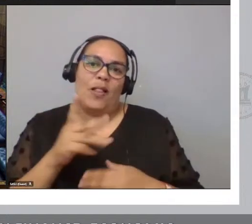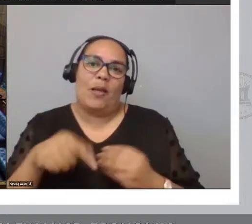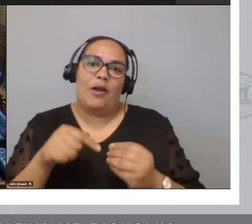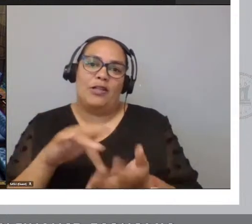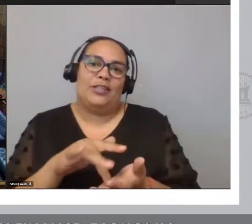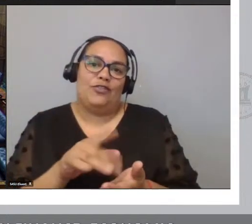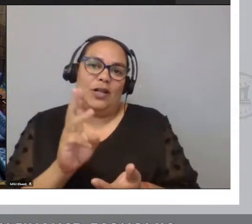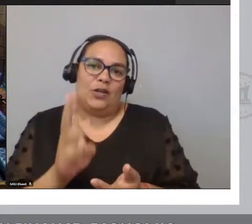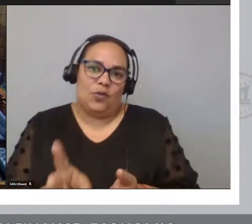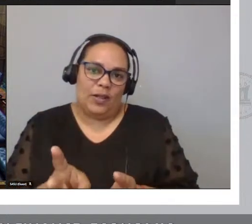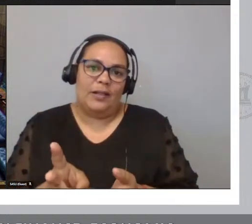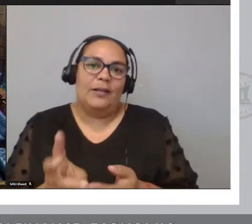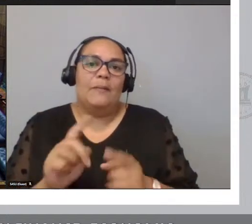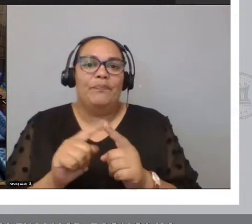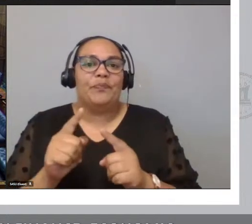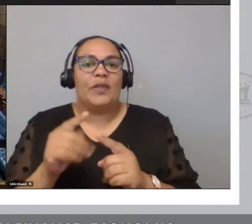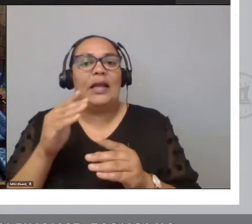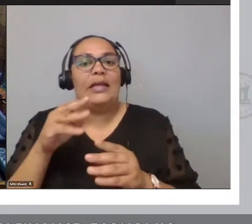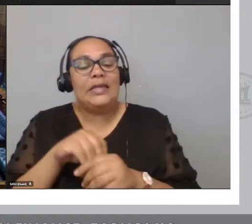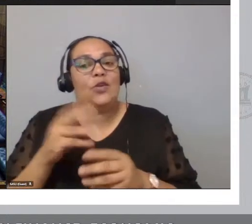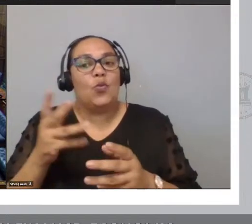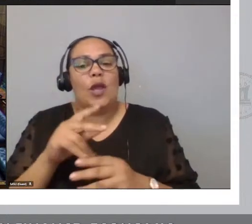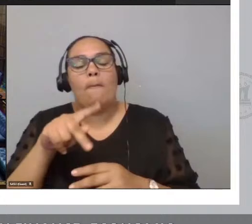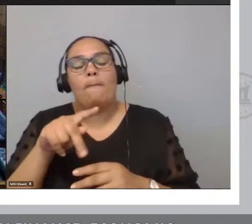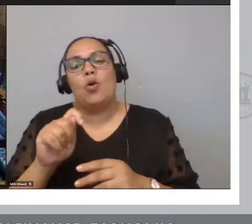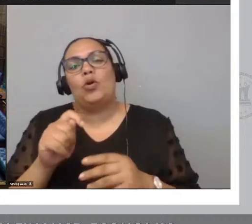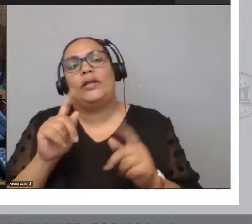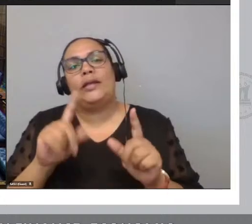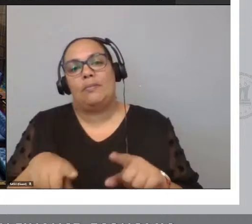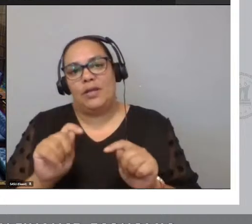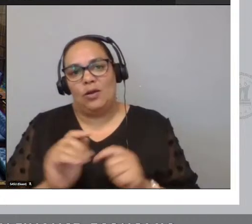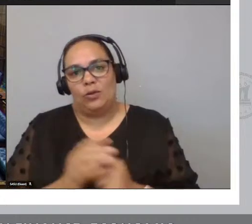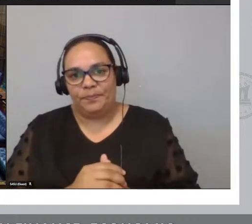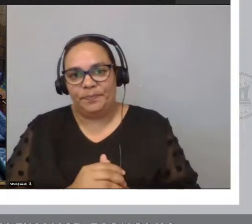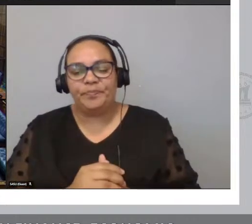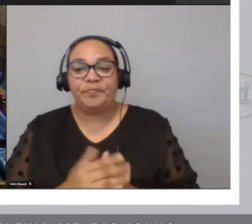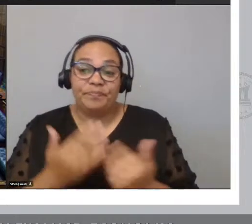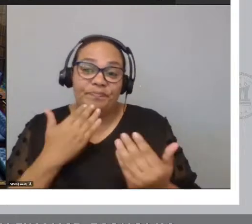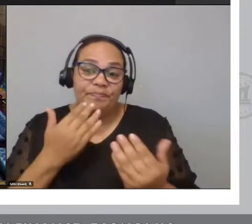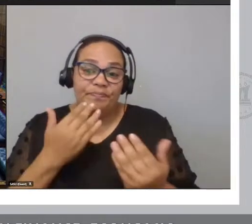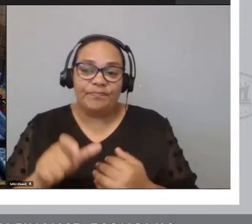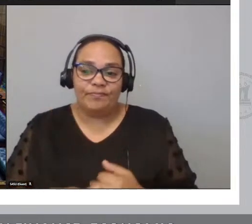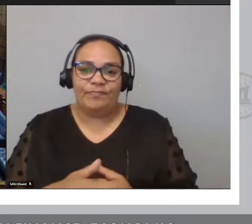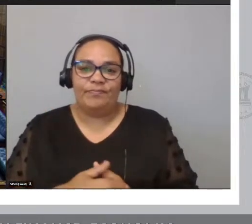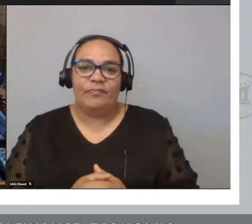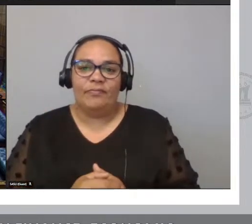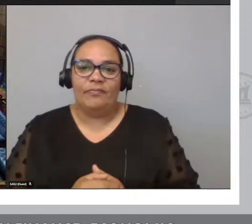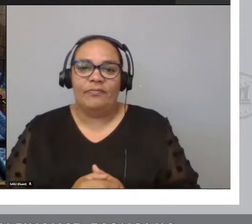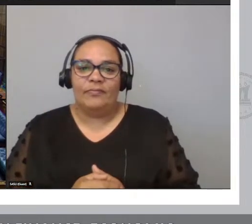situation um in the port of Cape Town um thank you